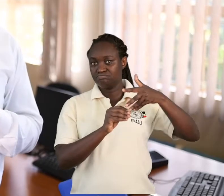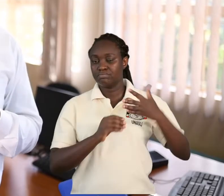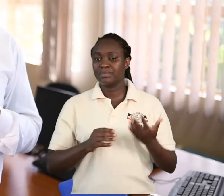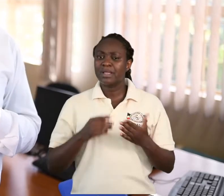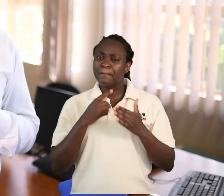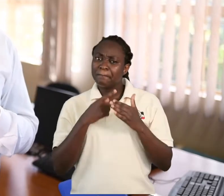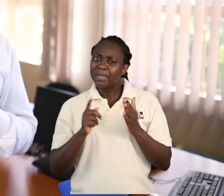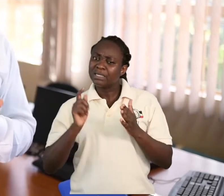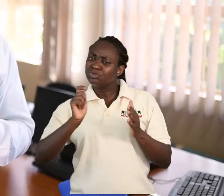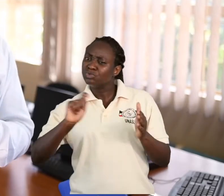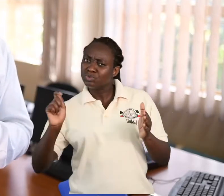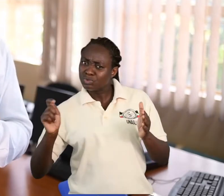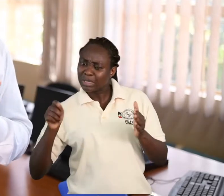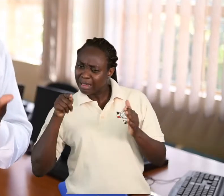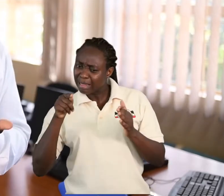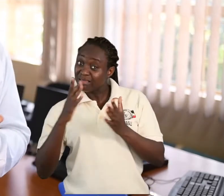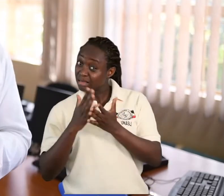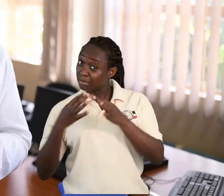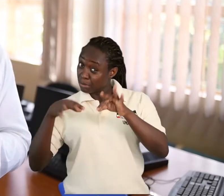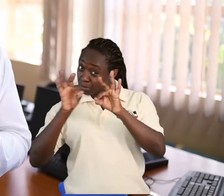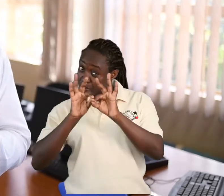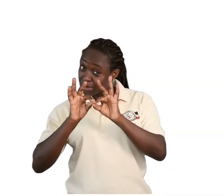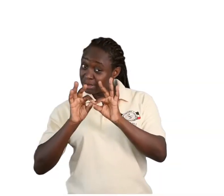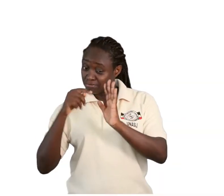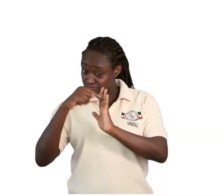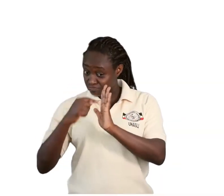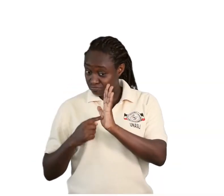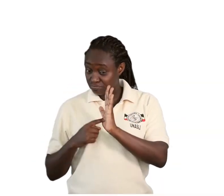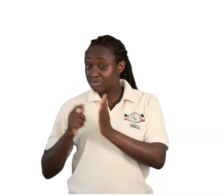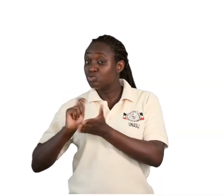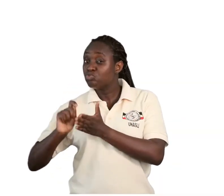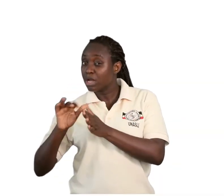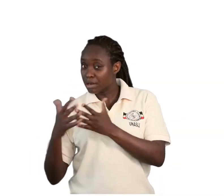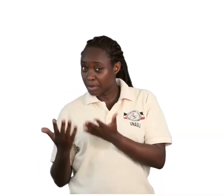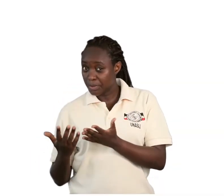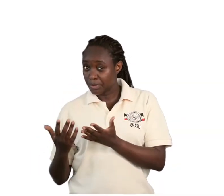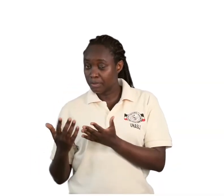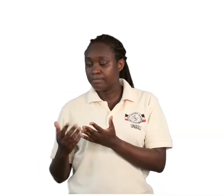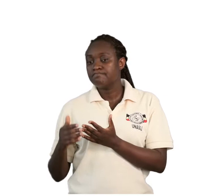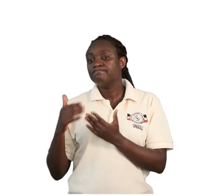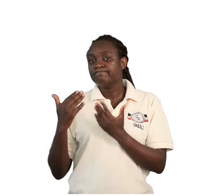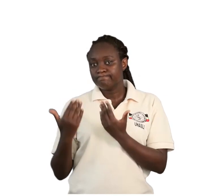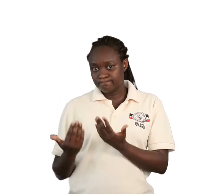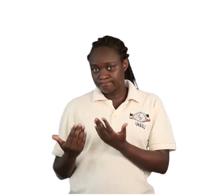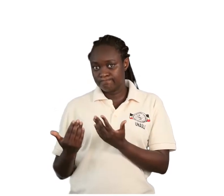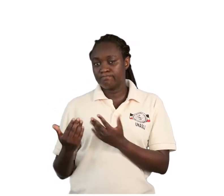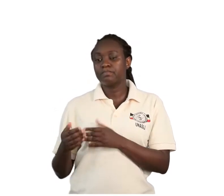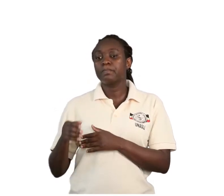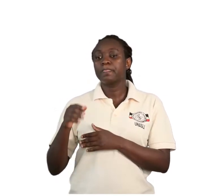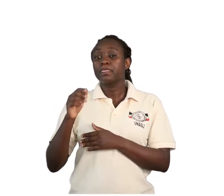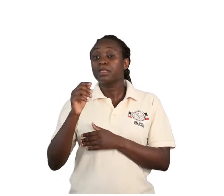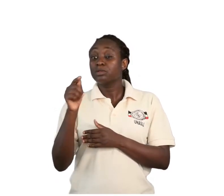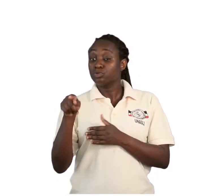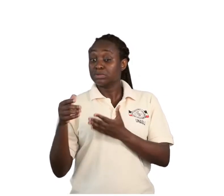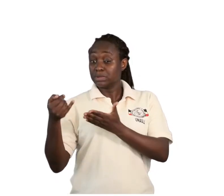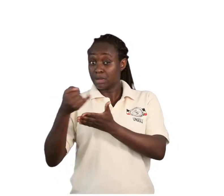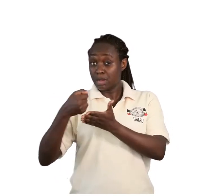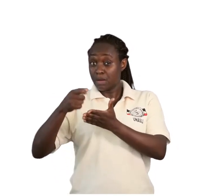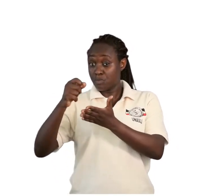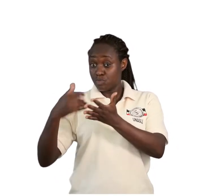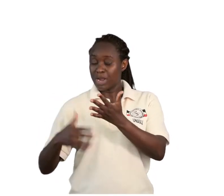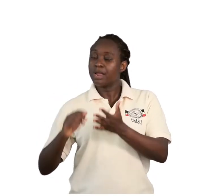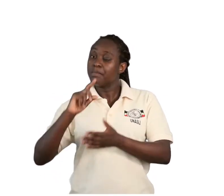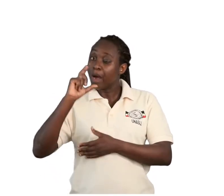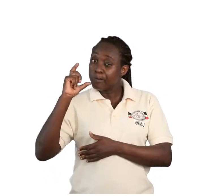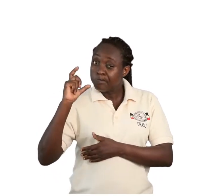key things we should know about writing these numerals. One is being, Roman numerals are written in